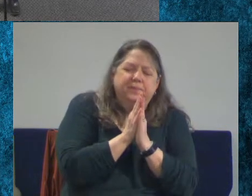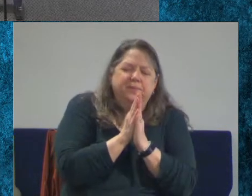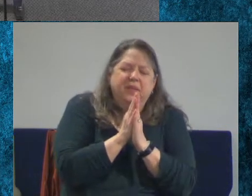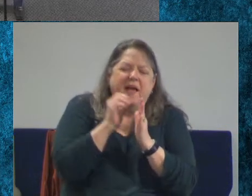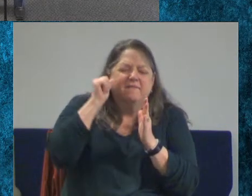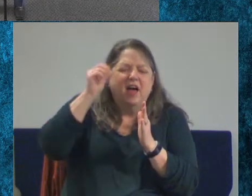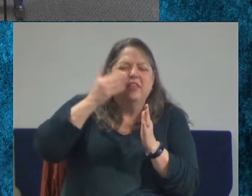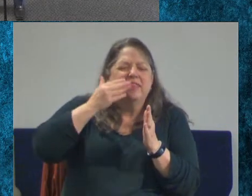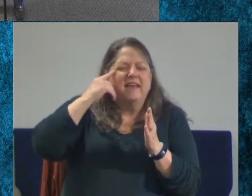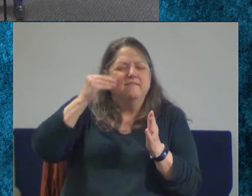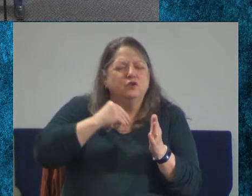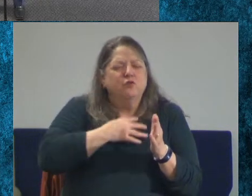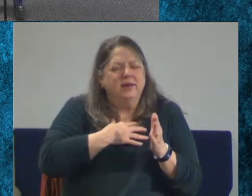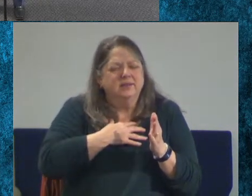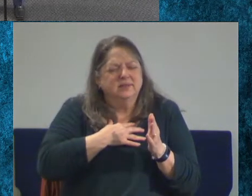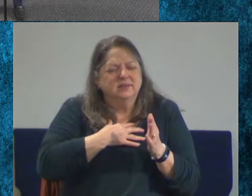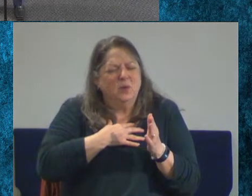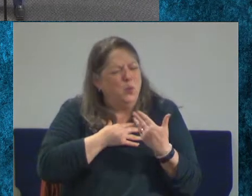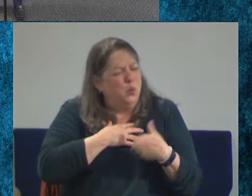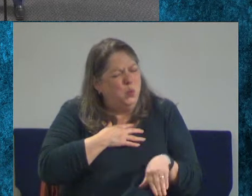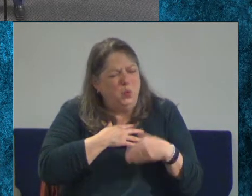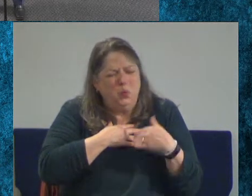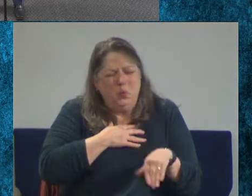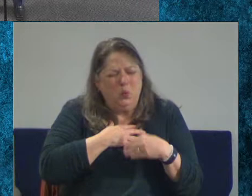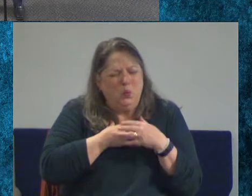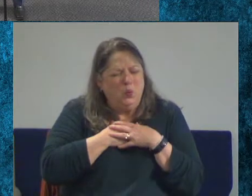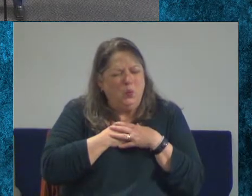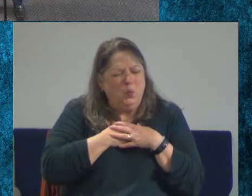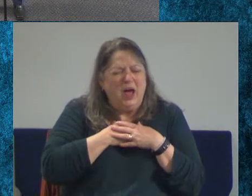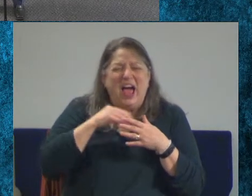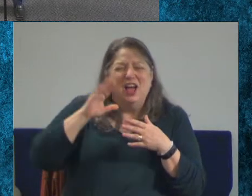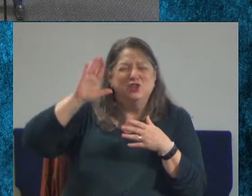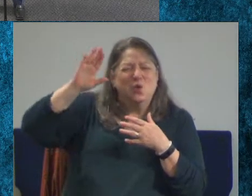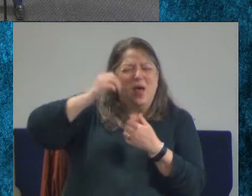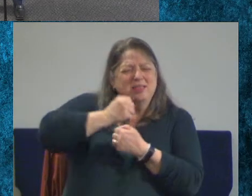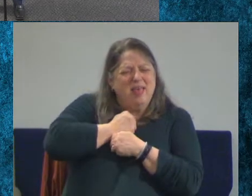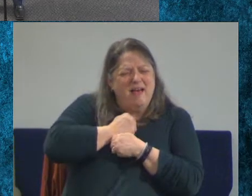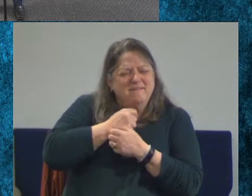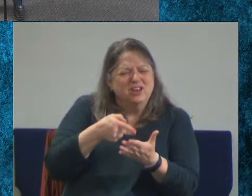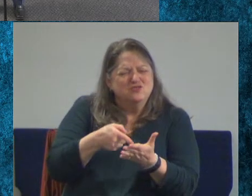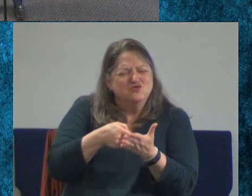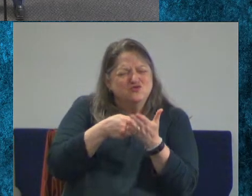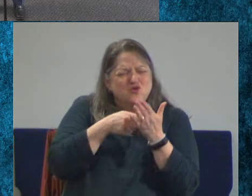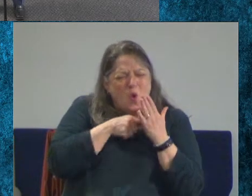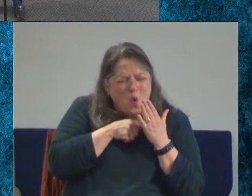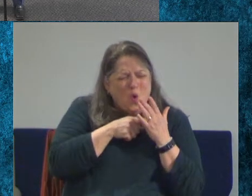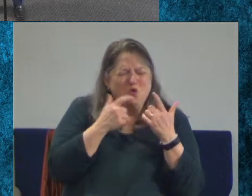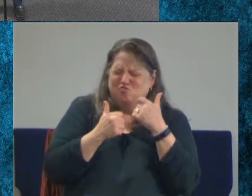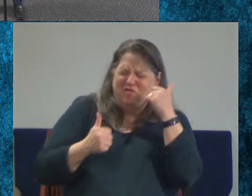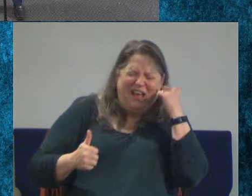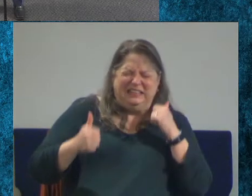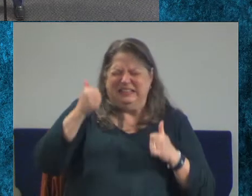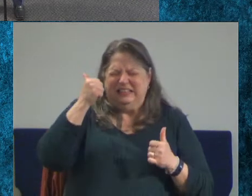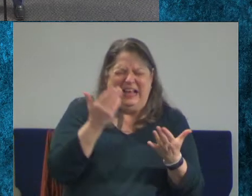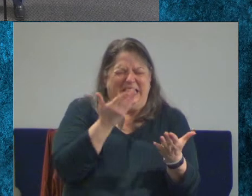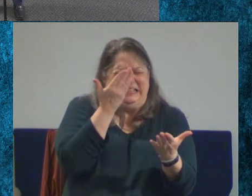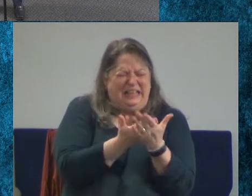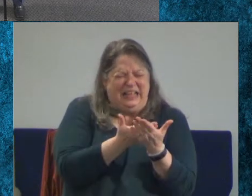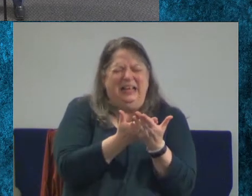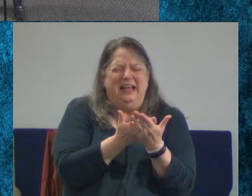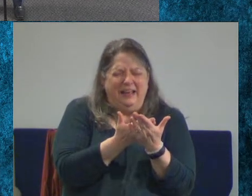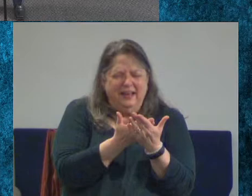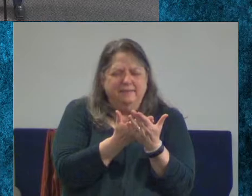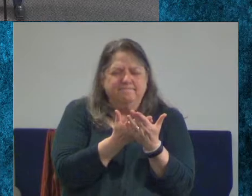you, Father, that, Lord, the greatest demonstration of love and forgiveness and reconciliation is found in